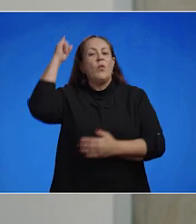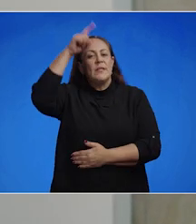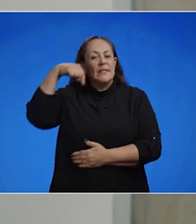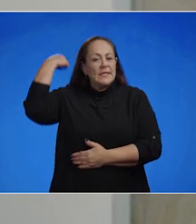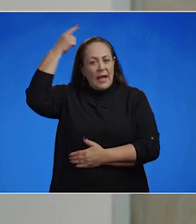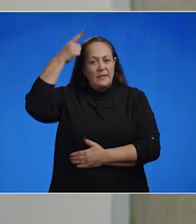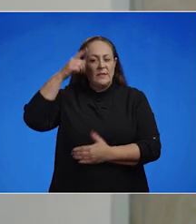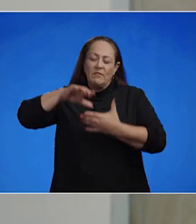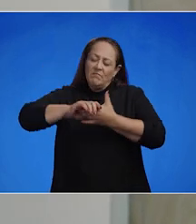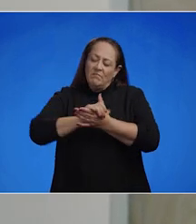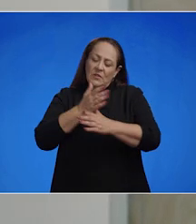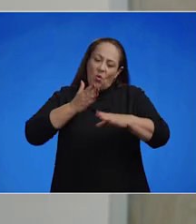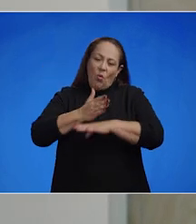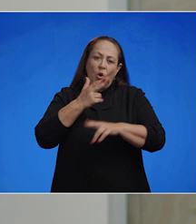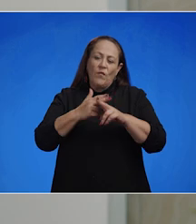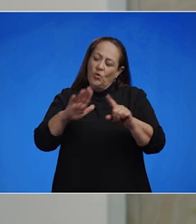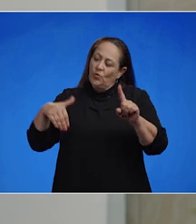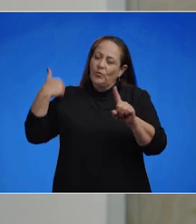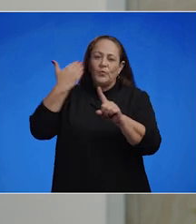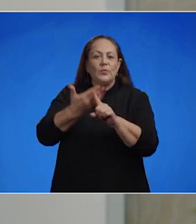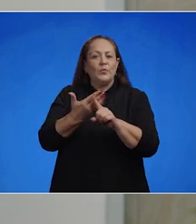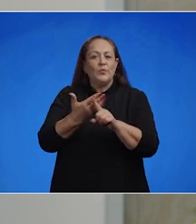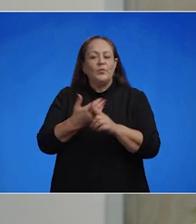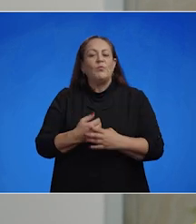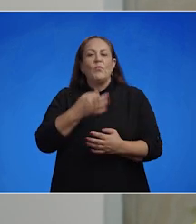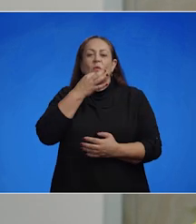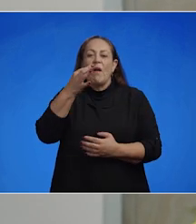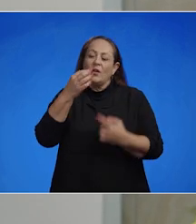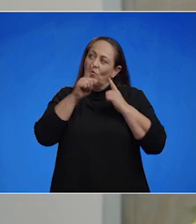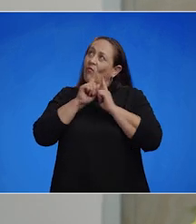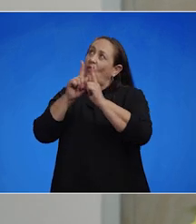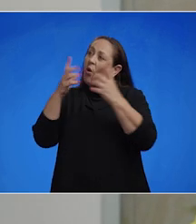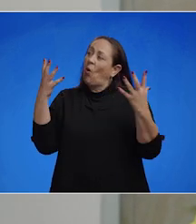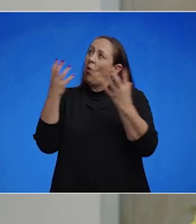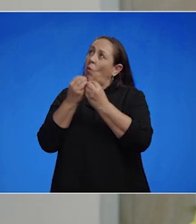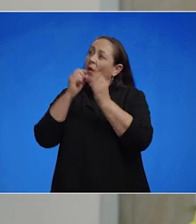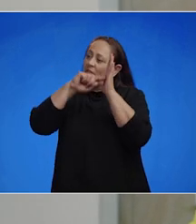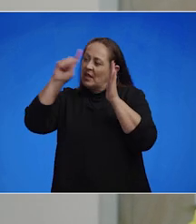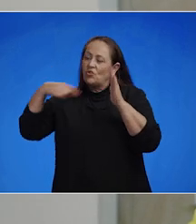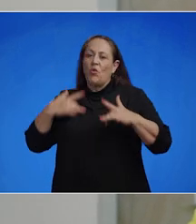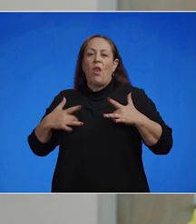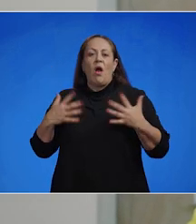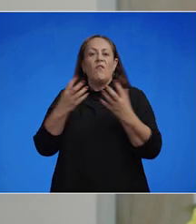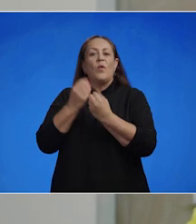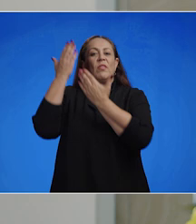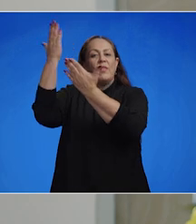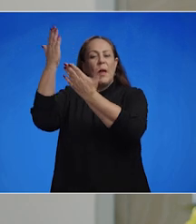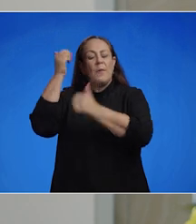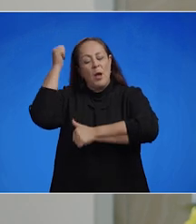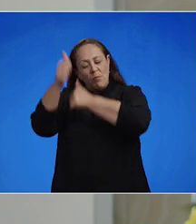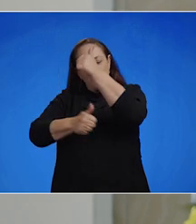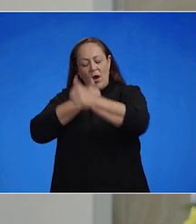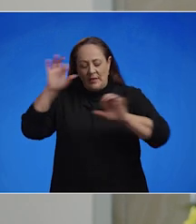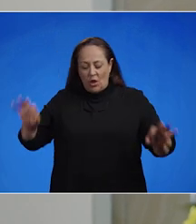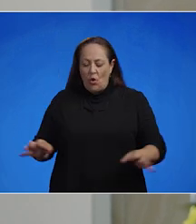the saints who have pleased you throughout the ages, we may merit to be co-heirs to eternal life, and may